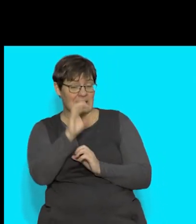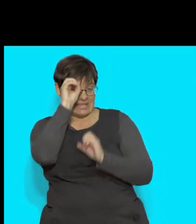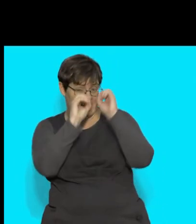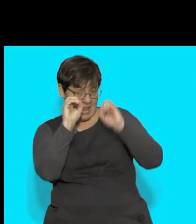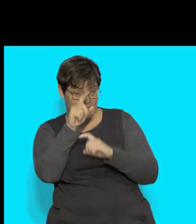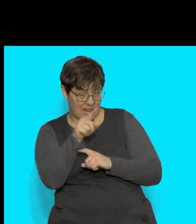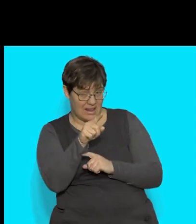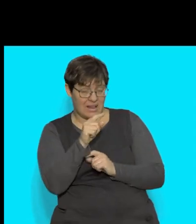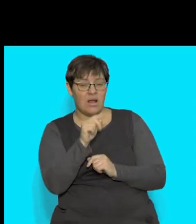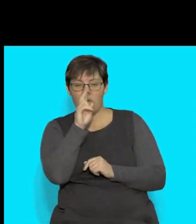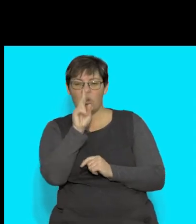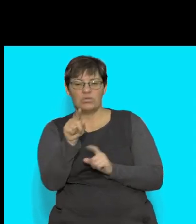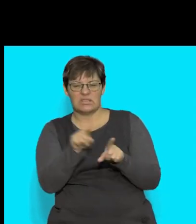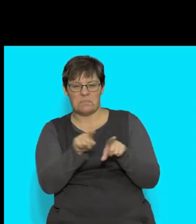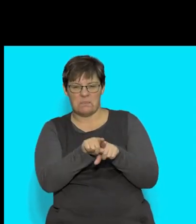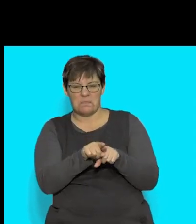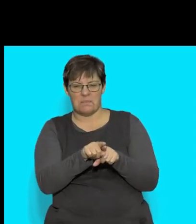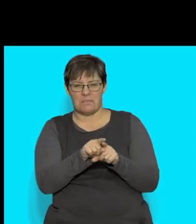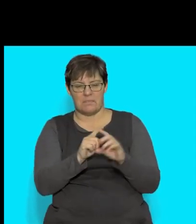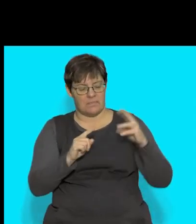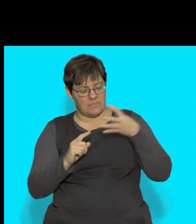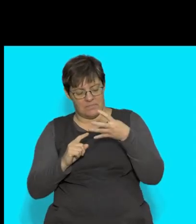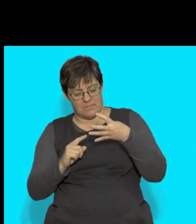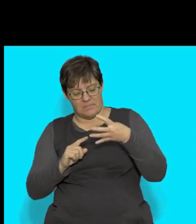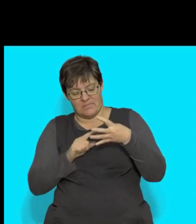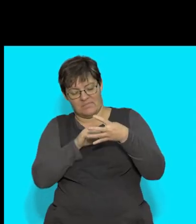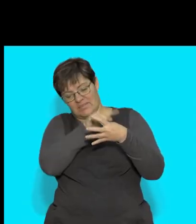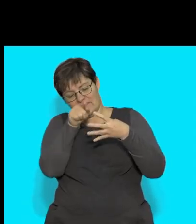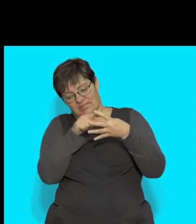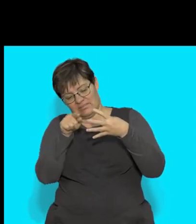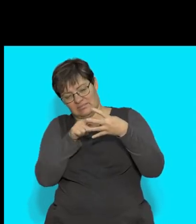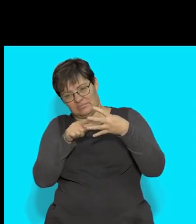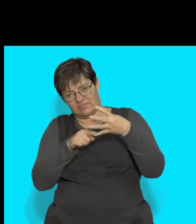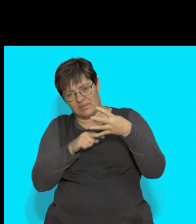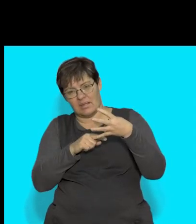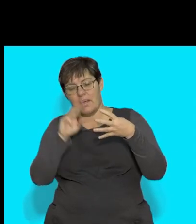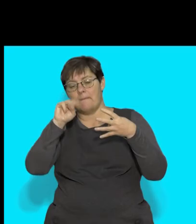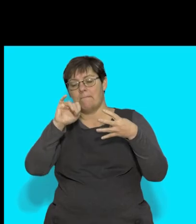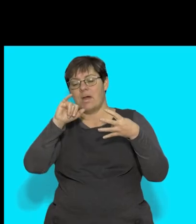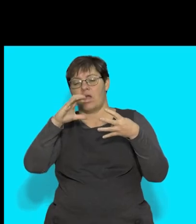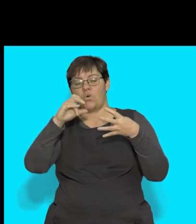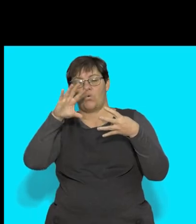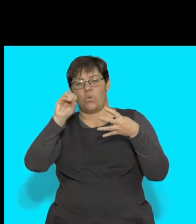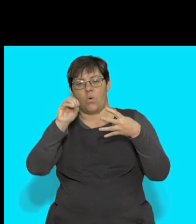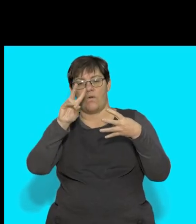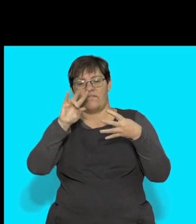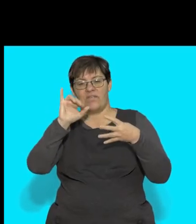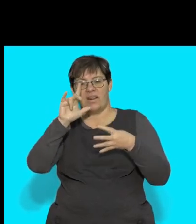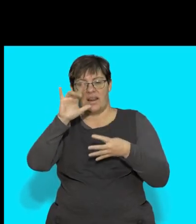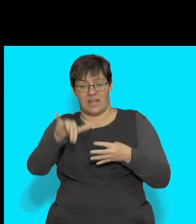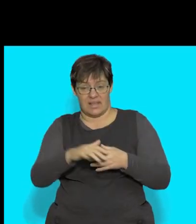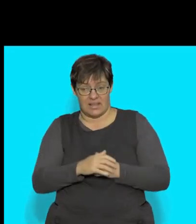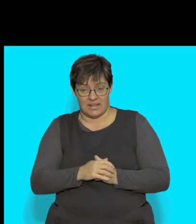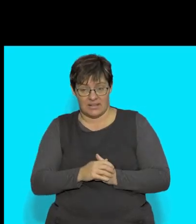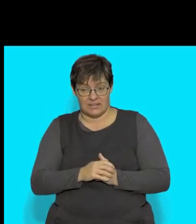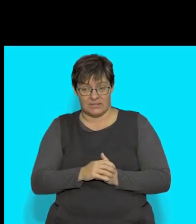Right, those are microvilli, and microvilli, if I draw that, they increase the surface area.